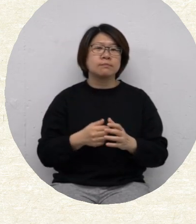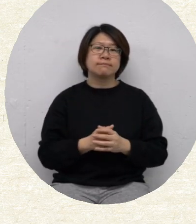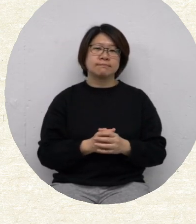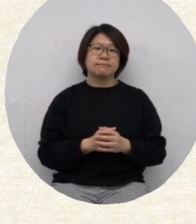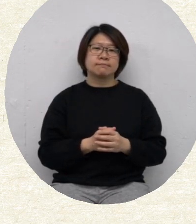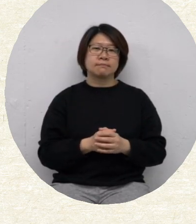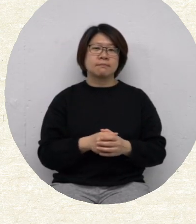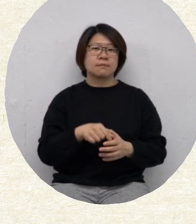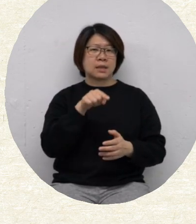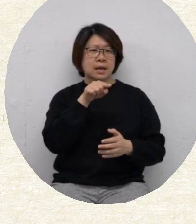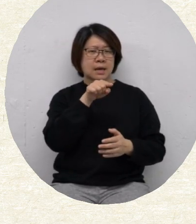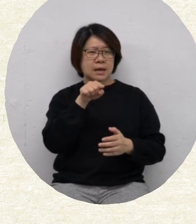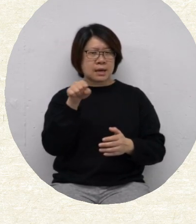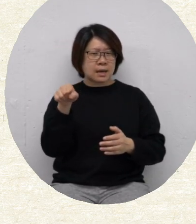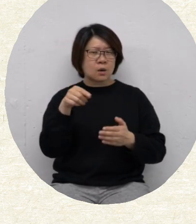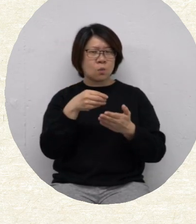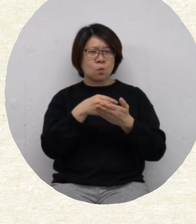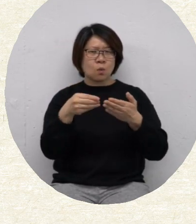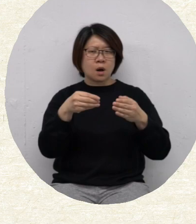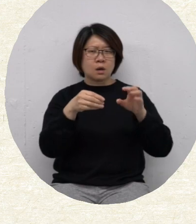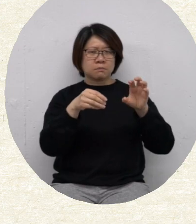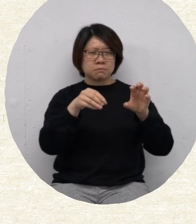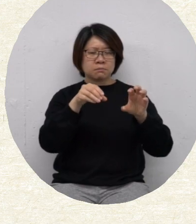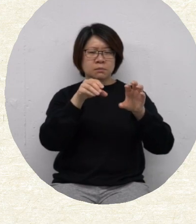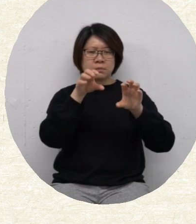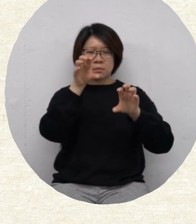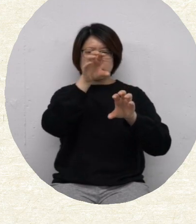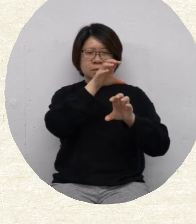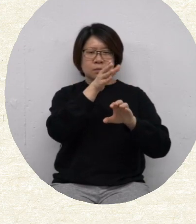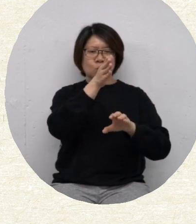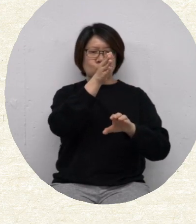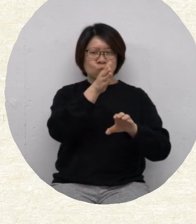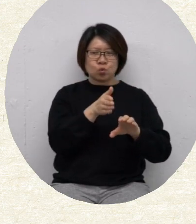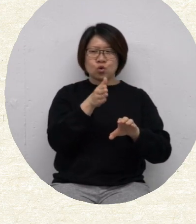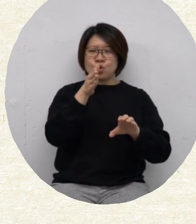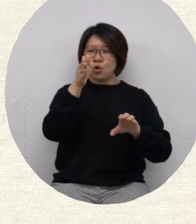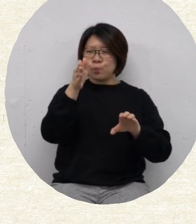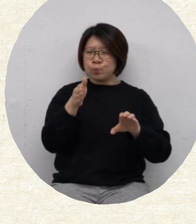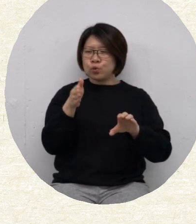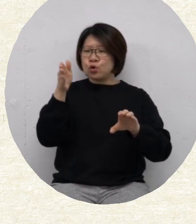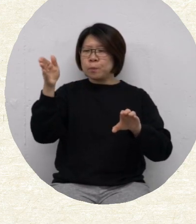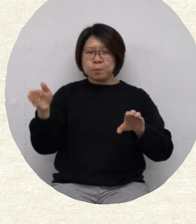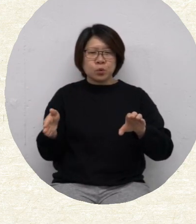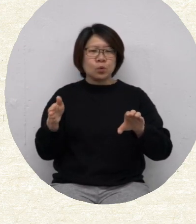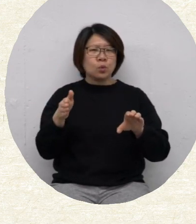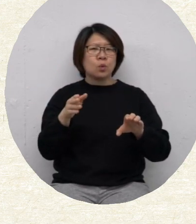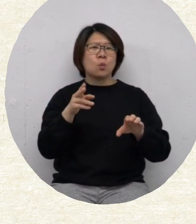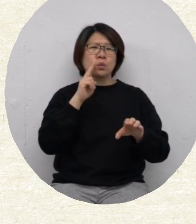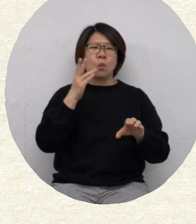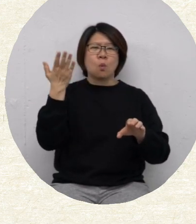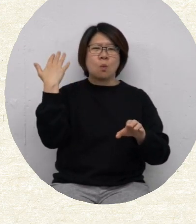to left, I created 4 simple still life images that depict items that